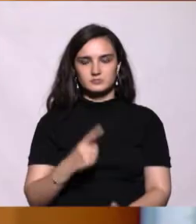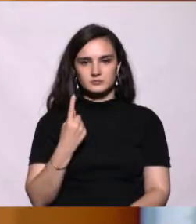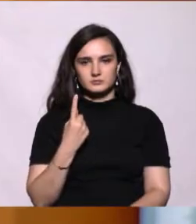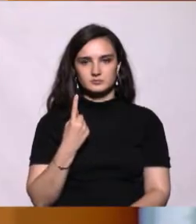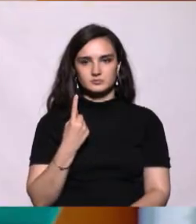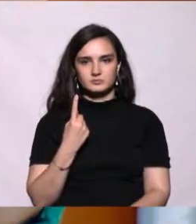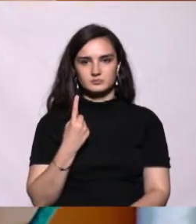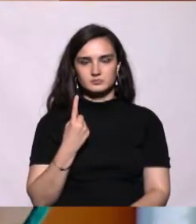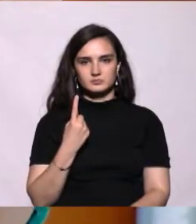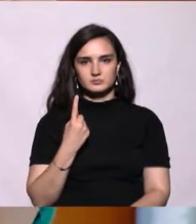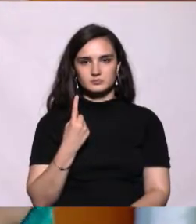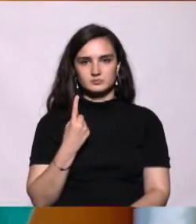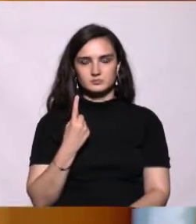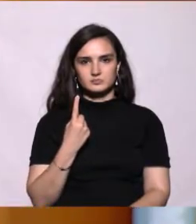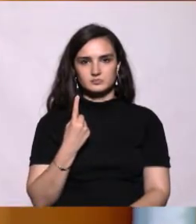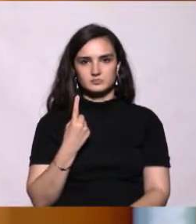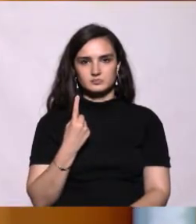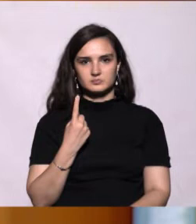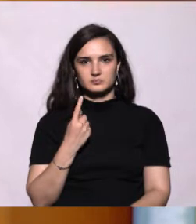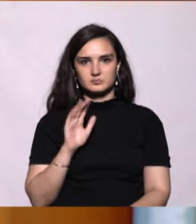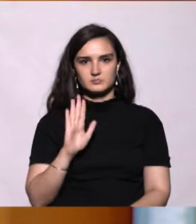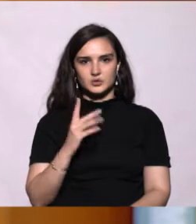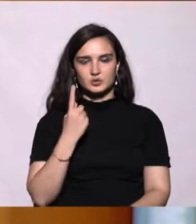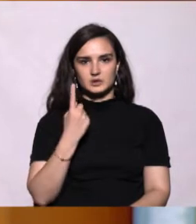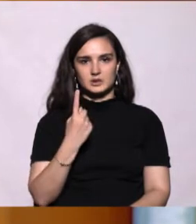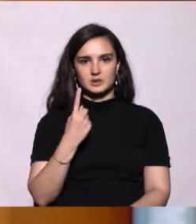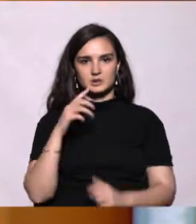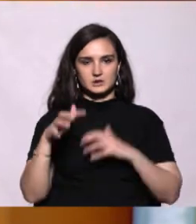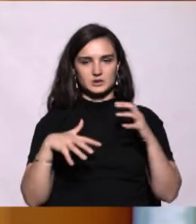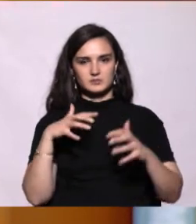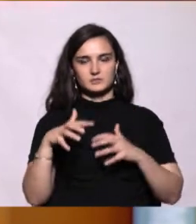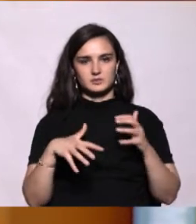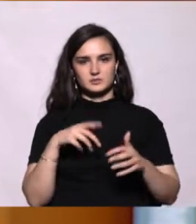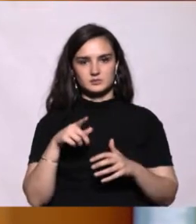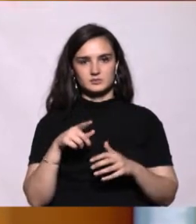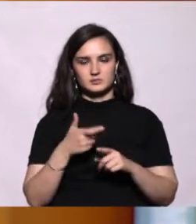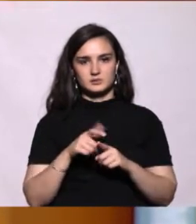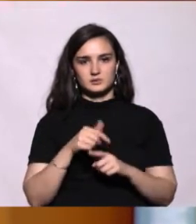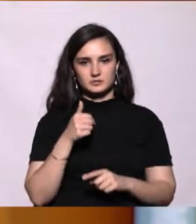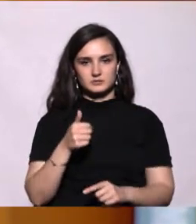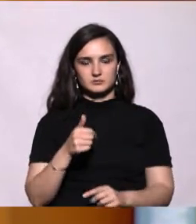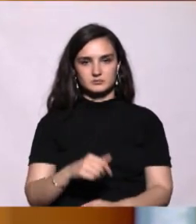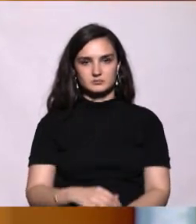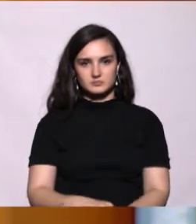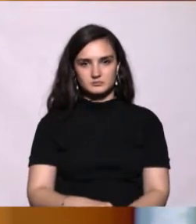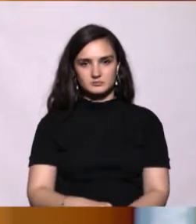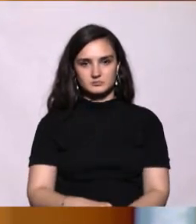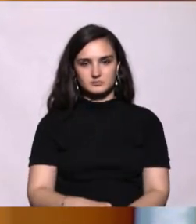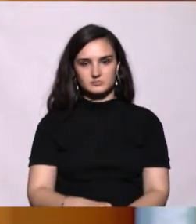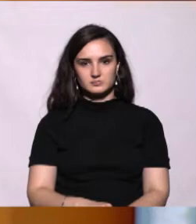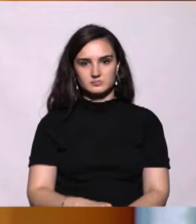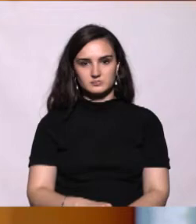One. Oh, there is only one teddy bear. Great. So, we will